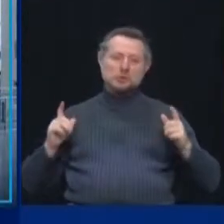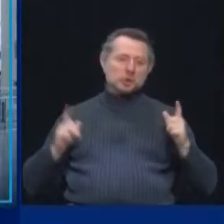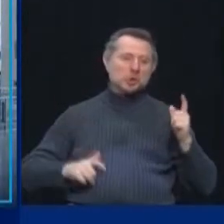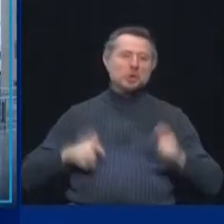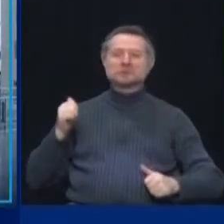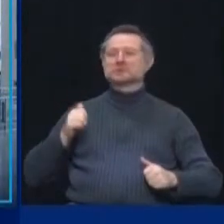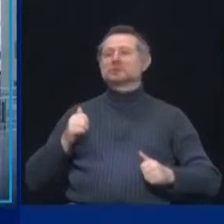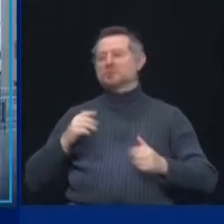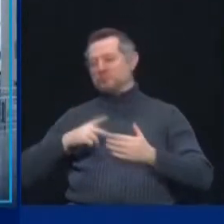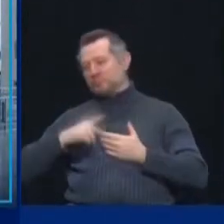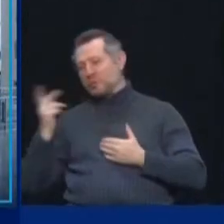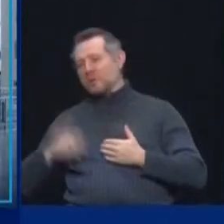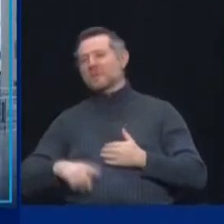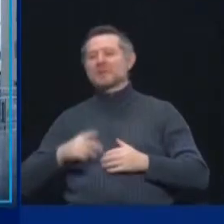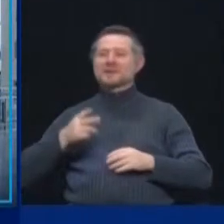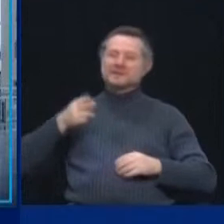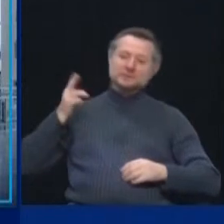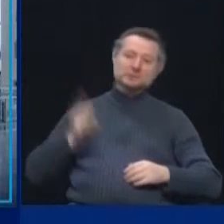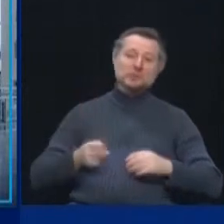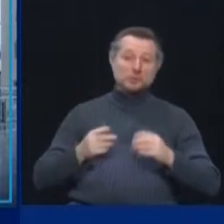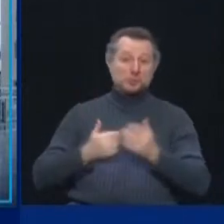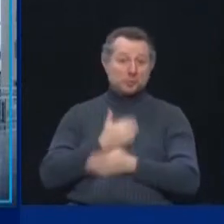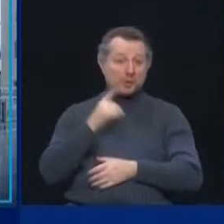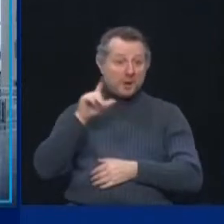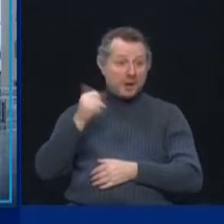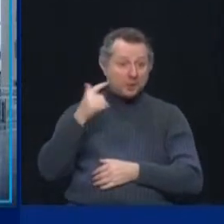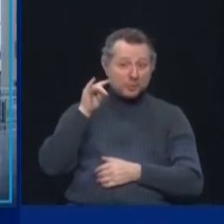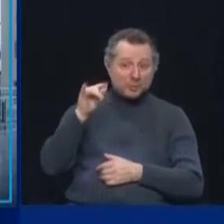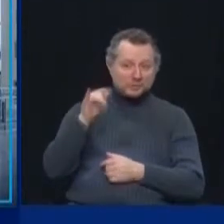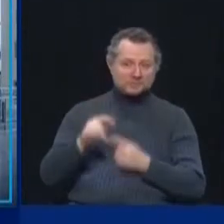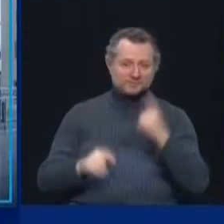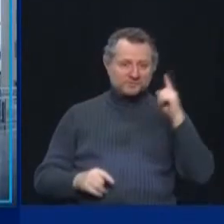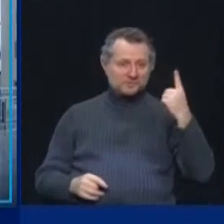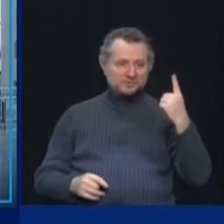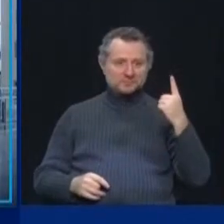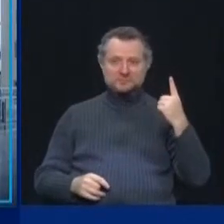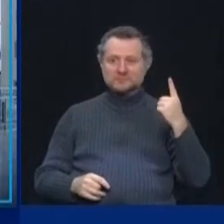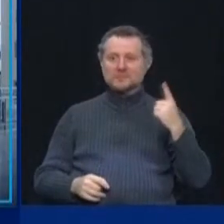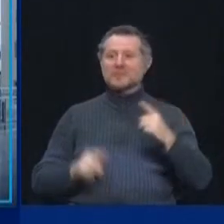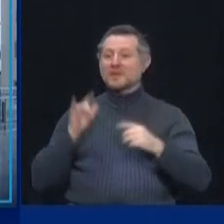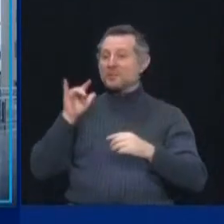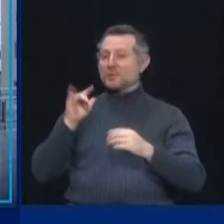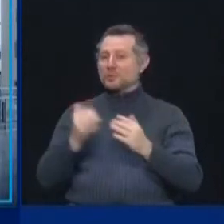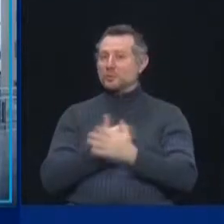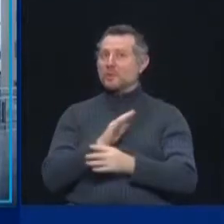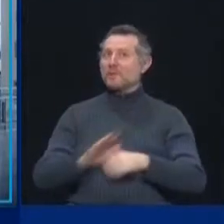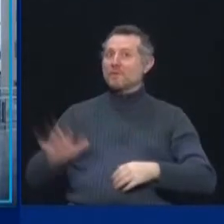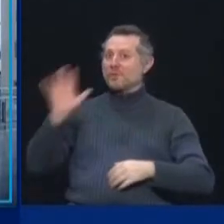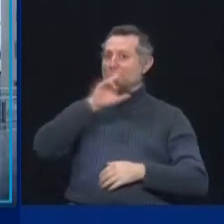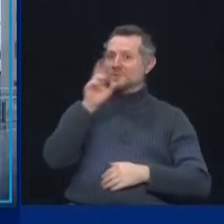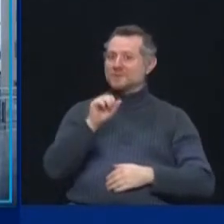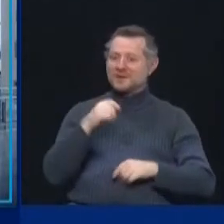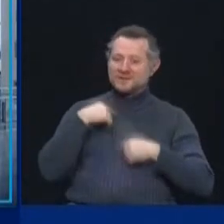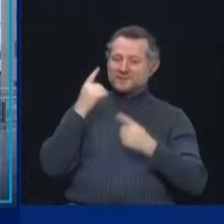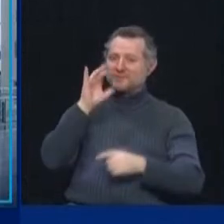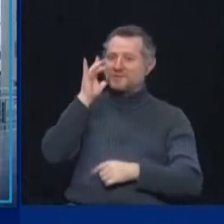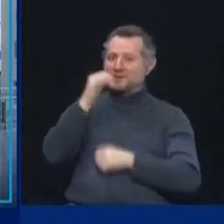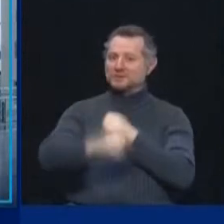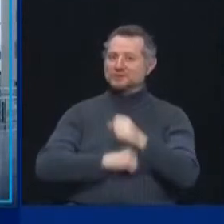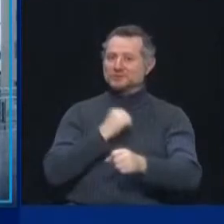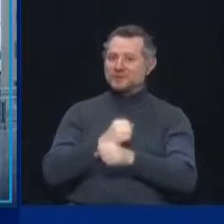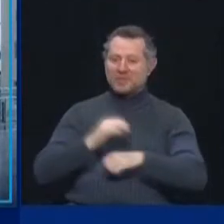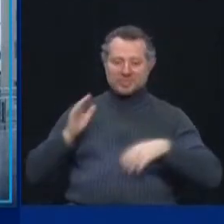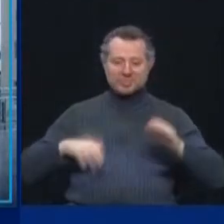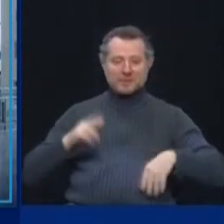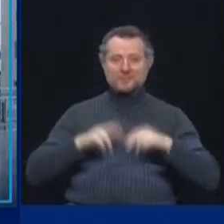this state. New LaGuardia Airport, first new airport in this nation in 25 years. In